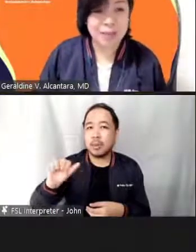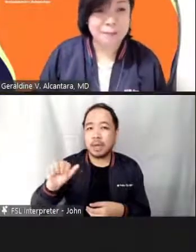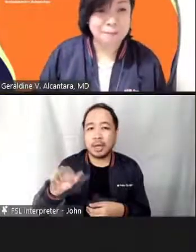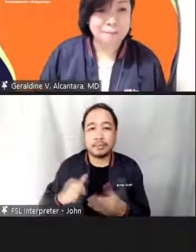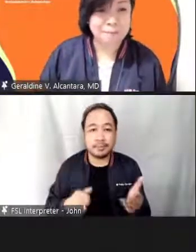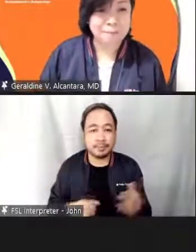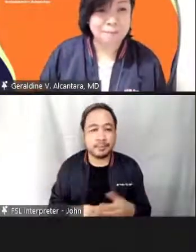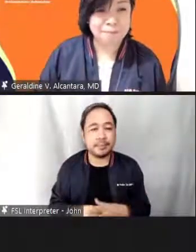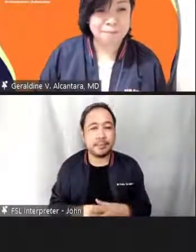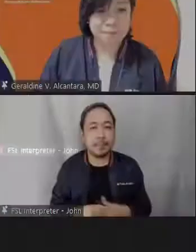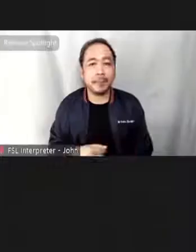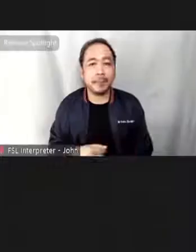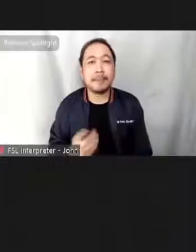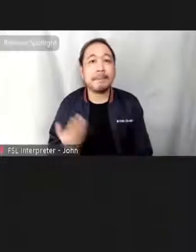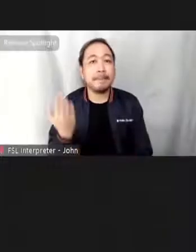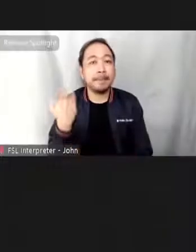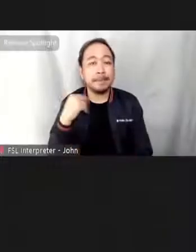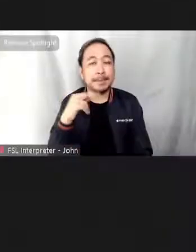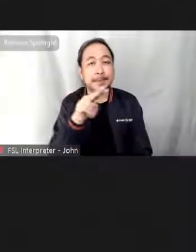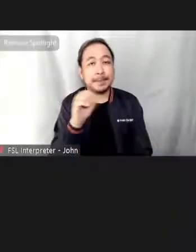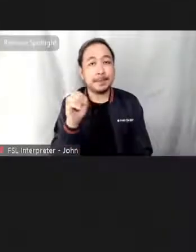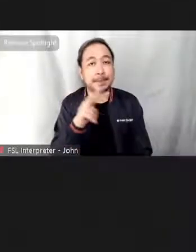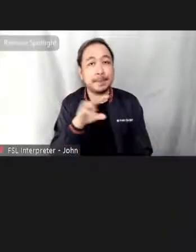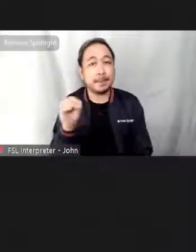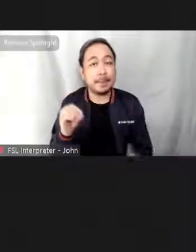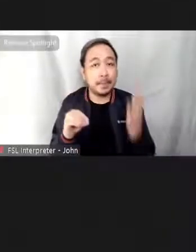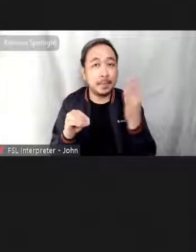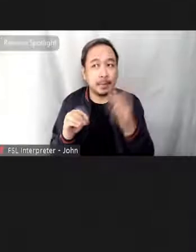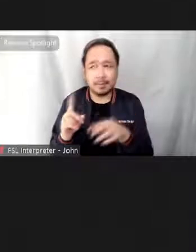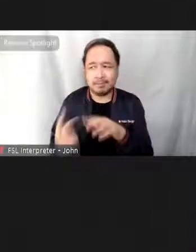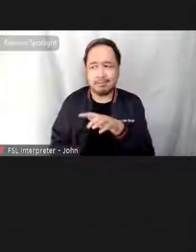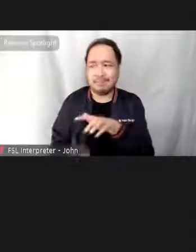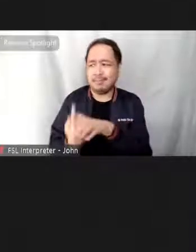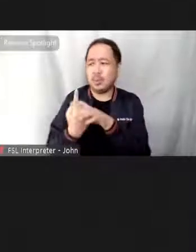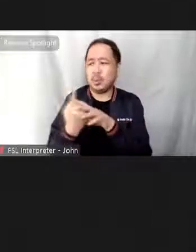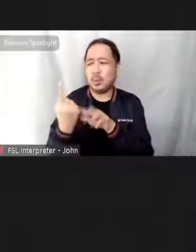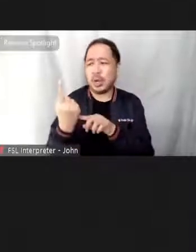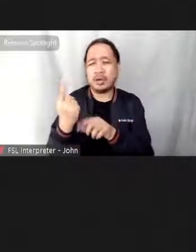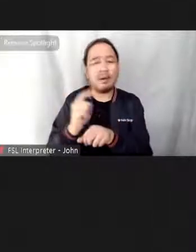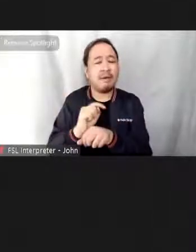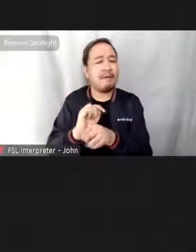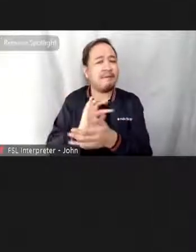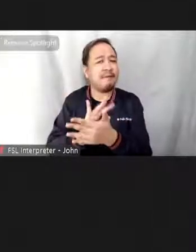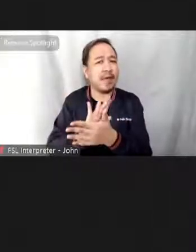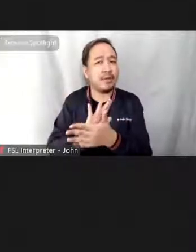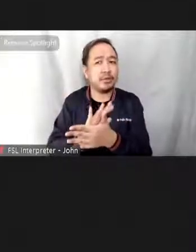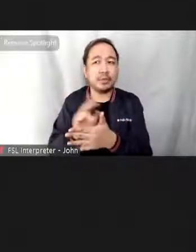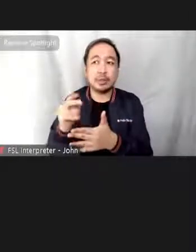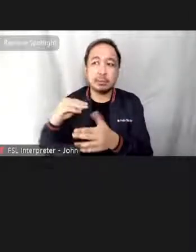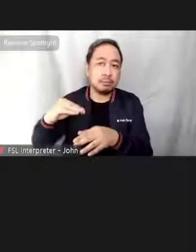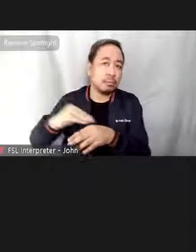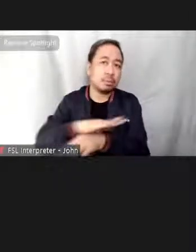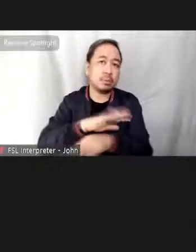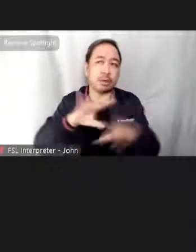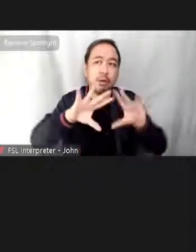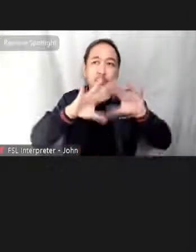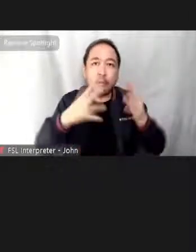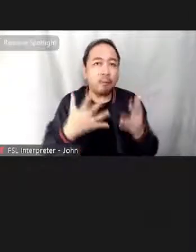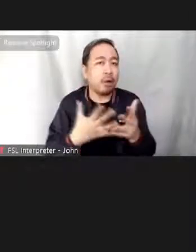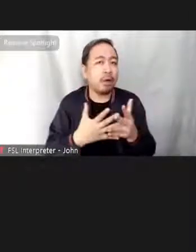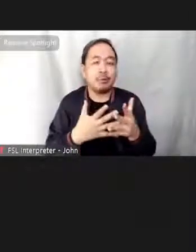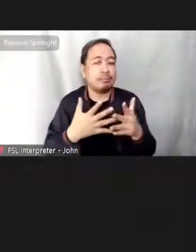In early 2020, because of one virus, the world and our lives were placed on hold.